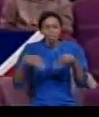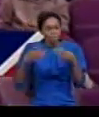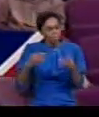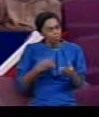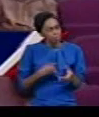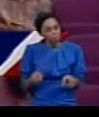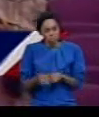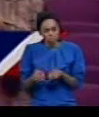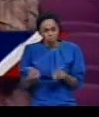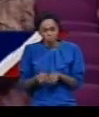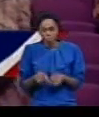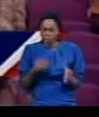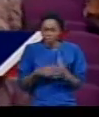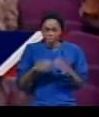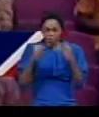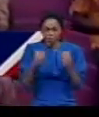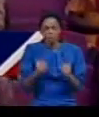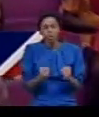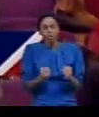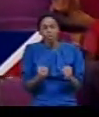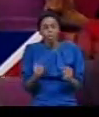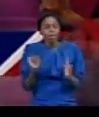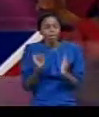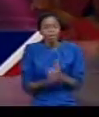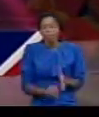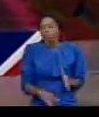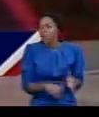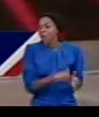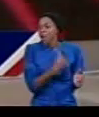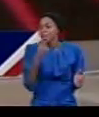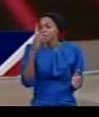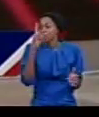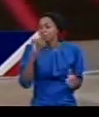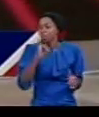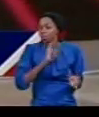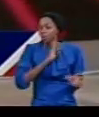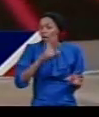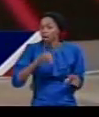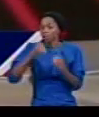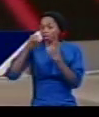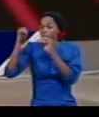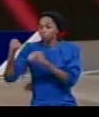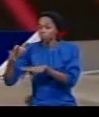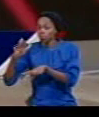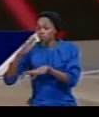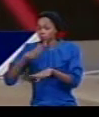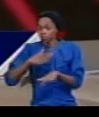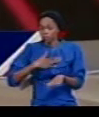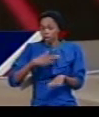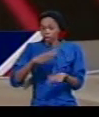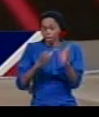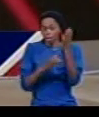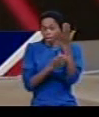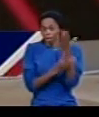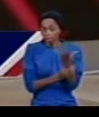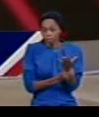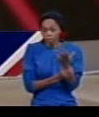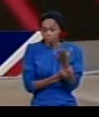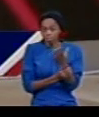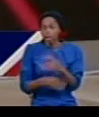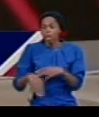this power, that on whomsoever I lay hands,